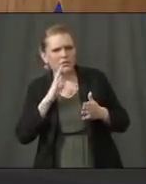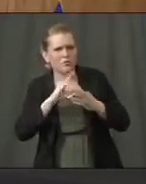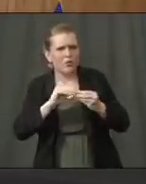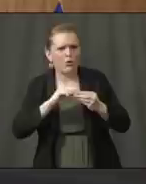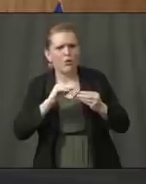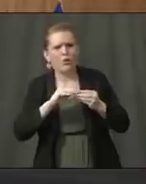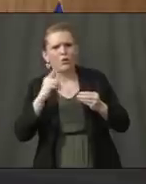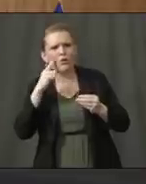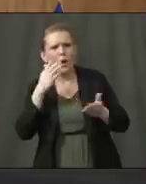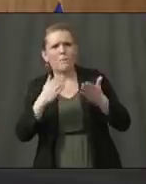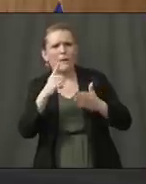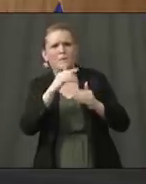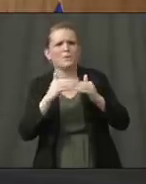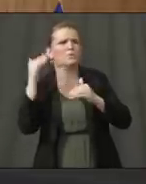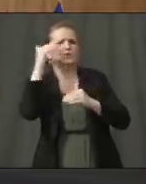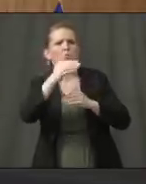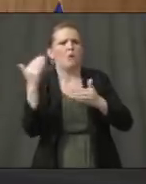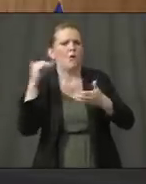far.